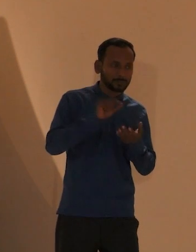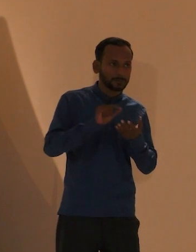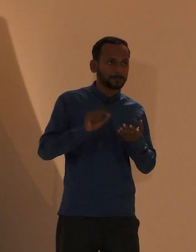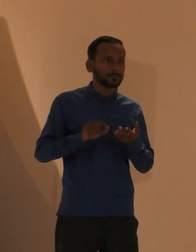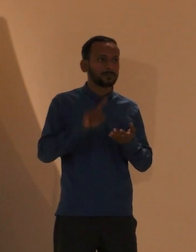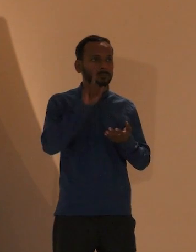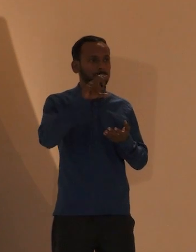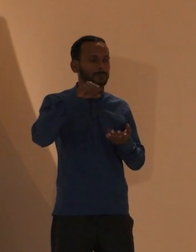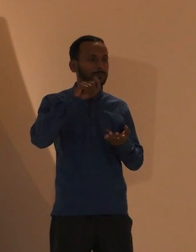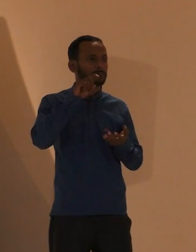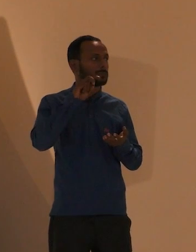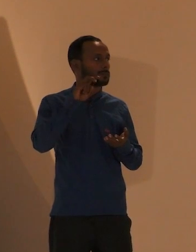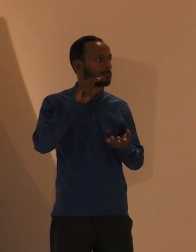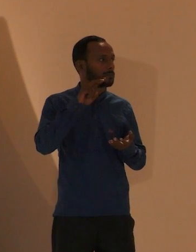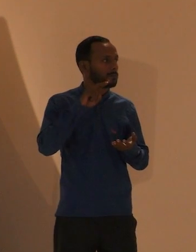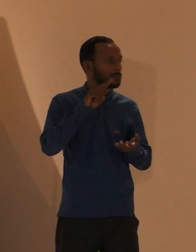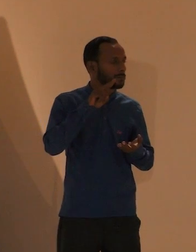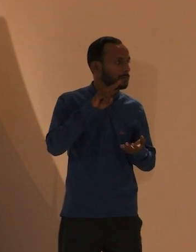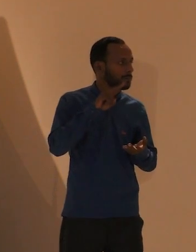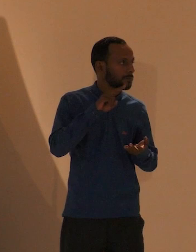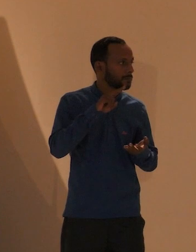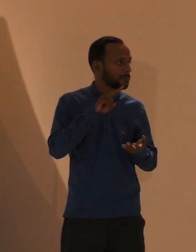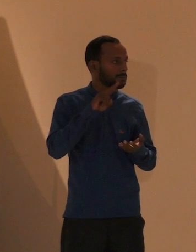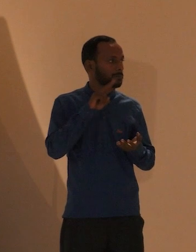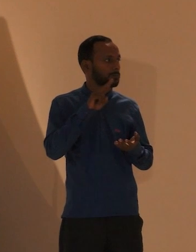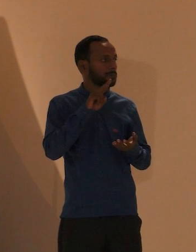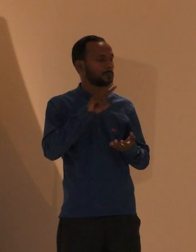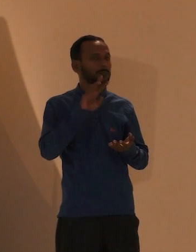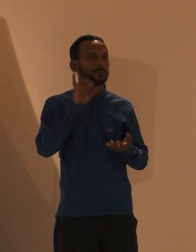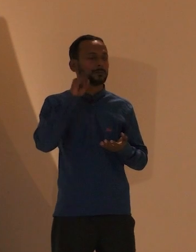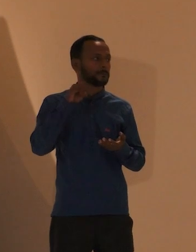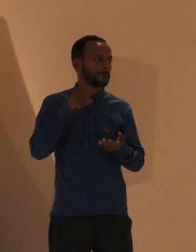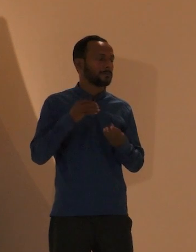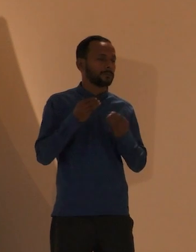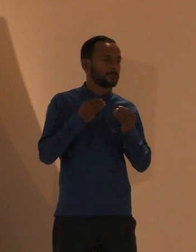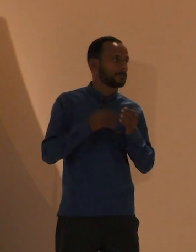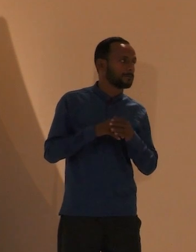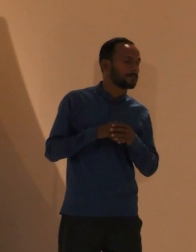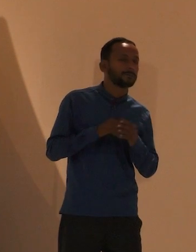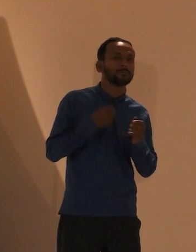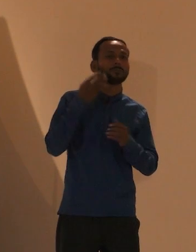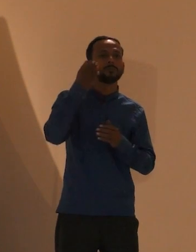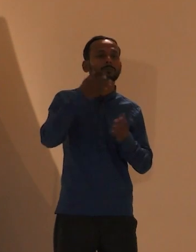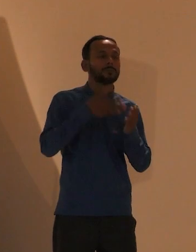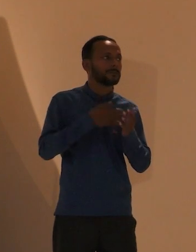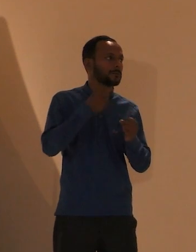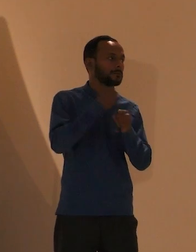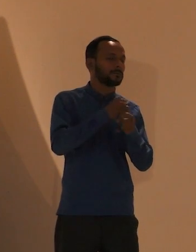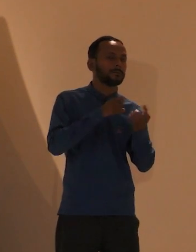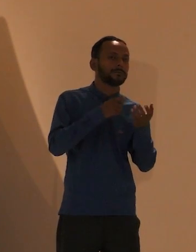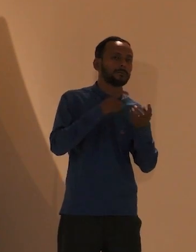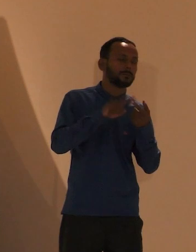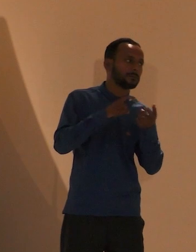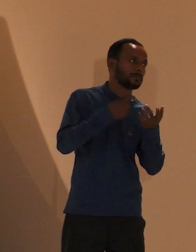1926, while traveling in Germany, had a different lyric. It had the lyric, Amar Mukti Ganesh,